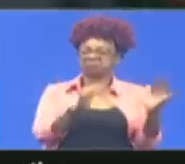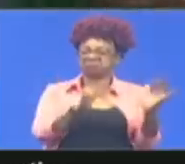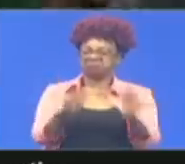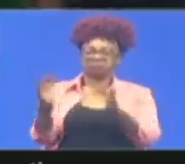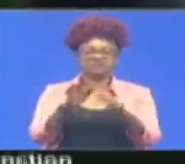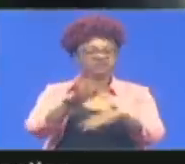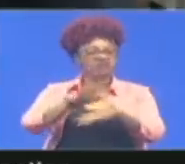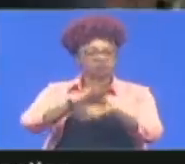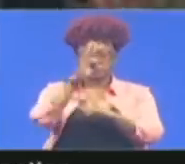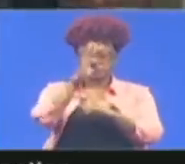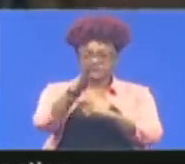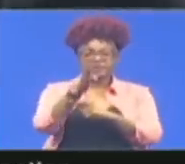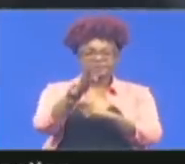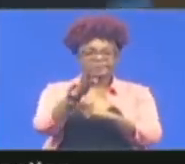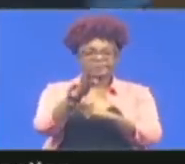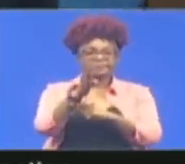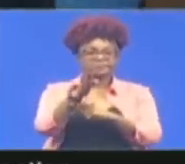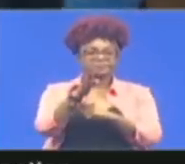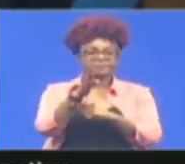Lord on Sunday,